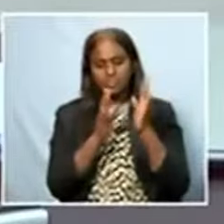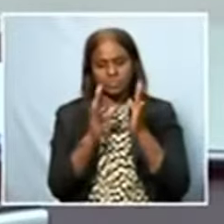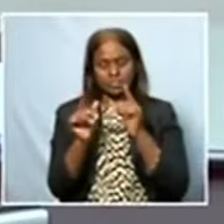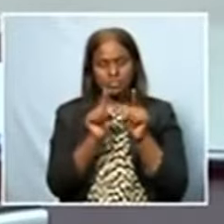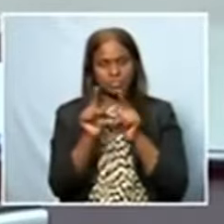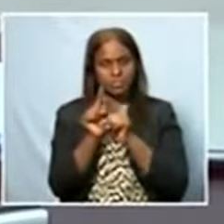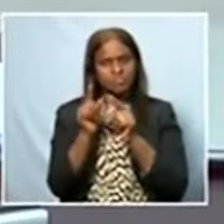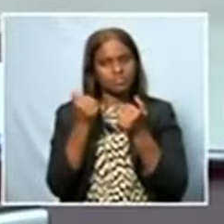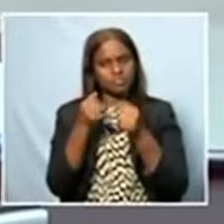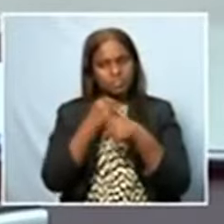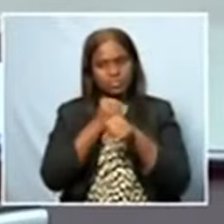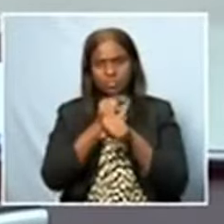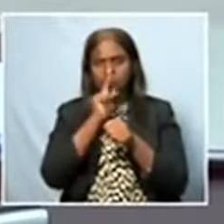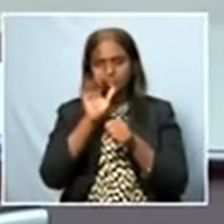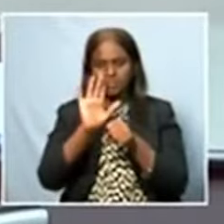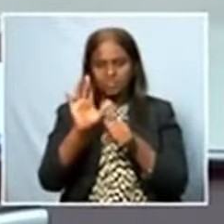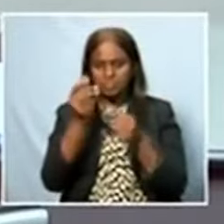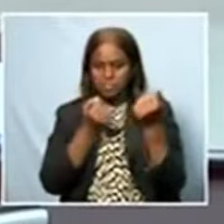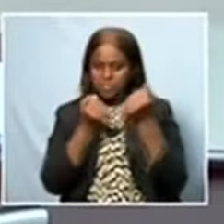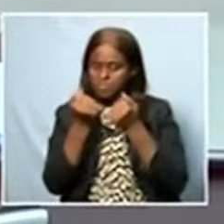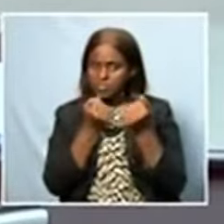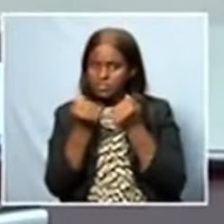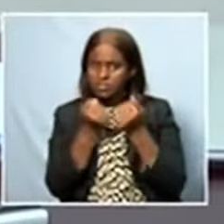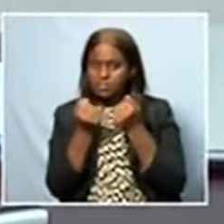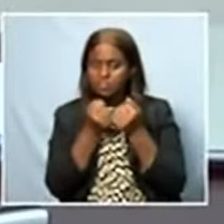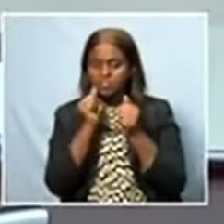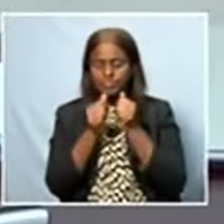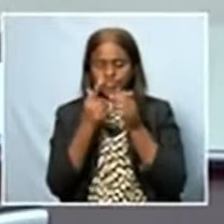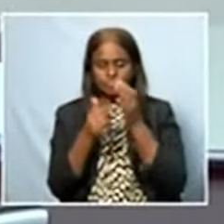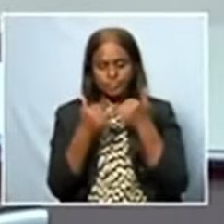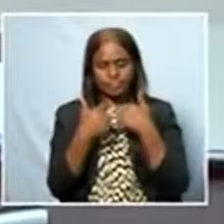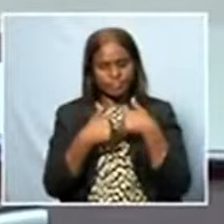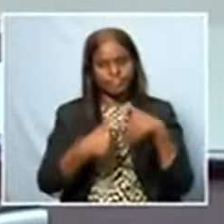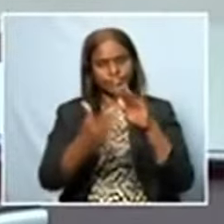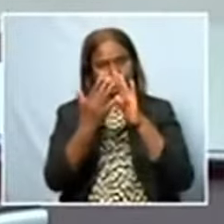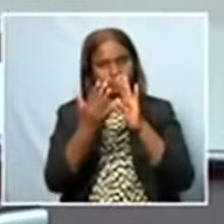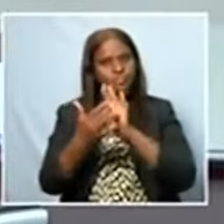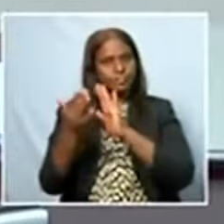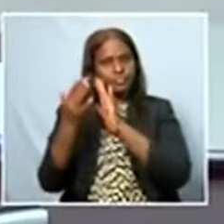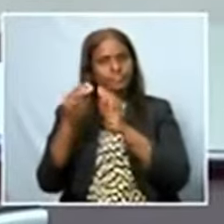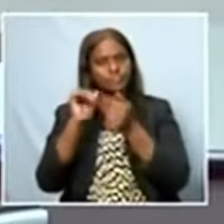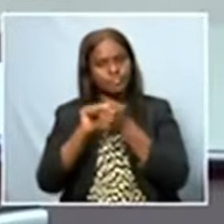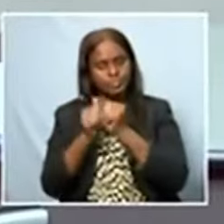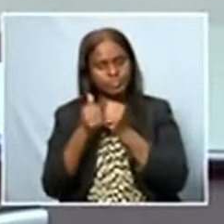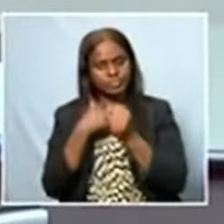also meant to ensure that hybrid vehicles which currently face valuation challenges